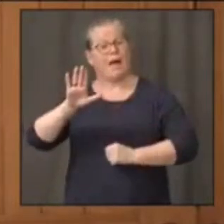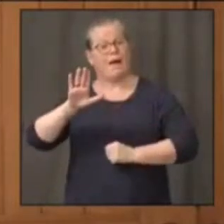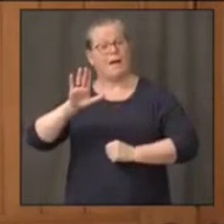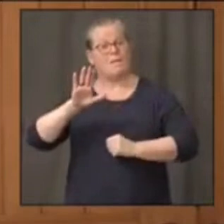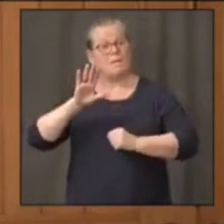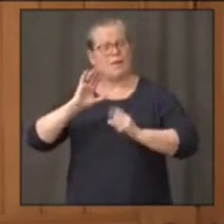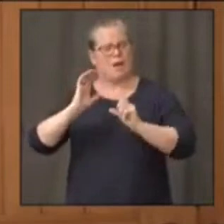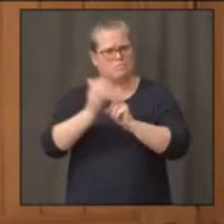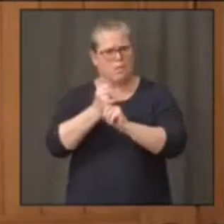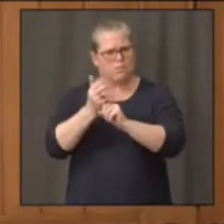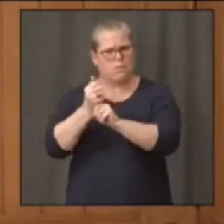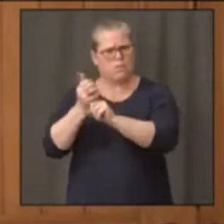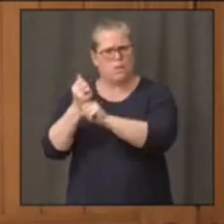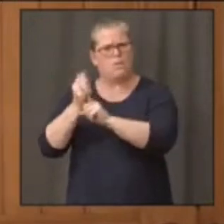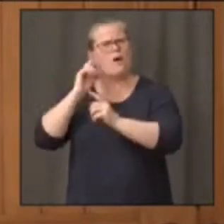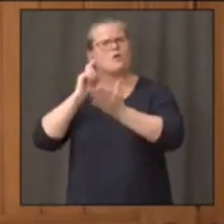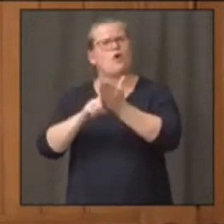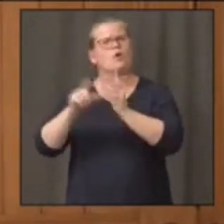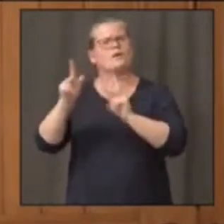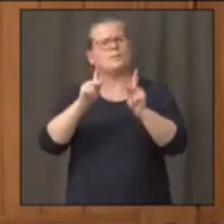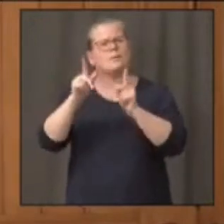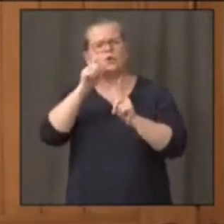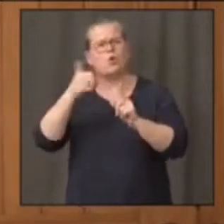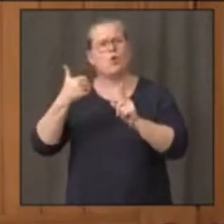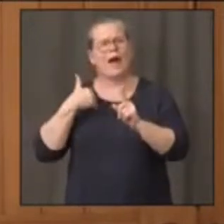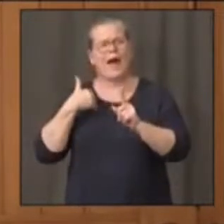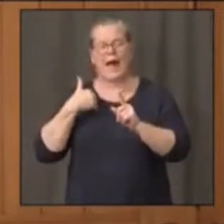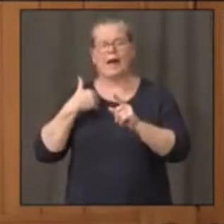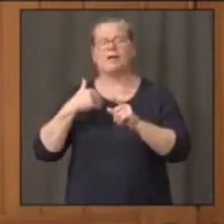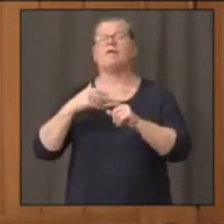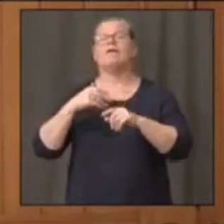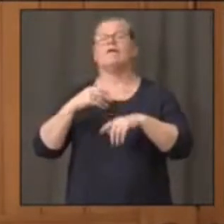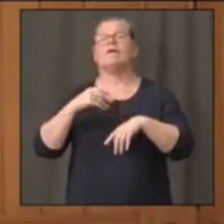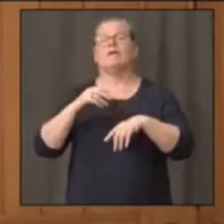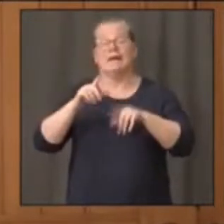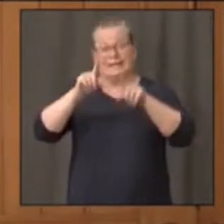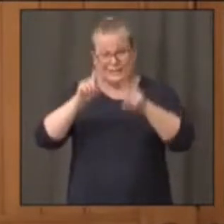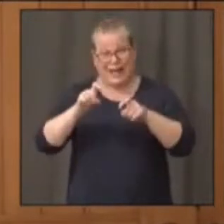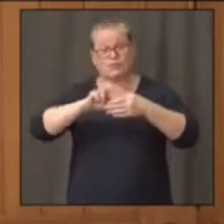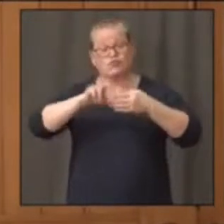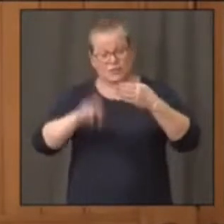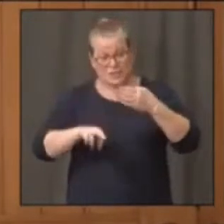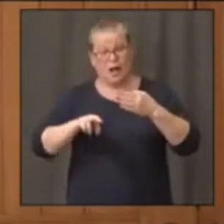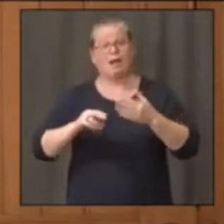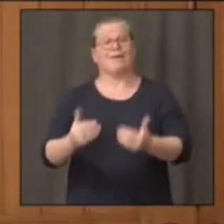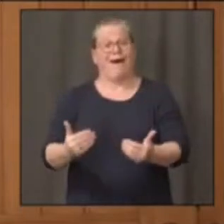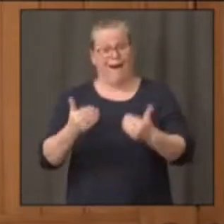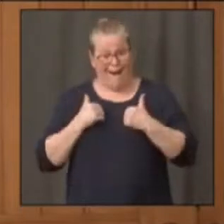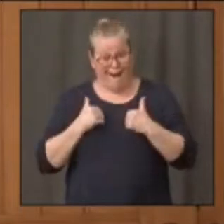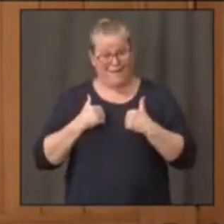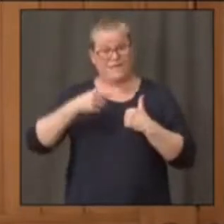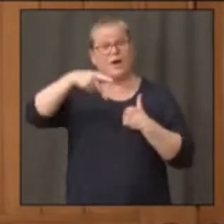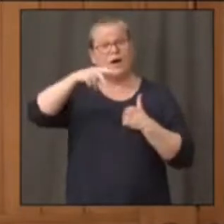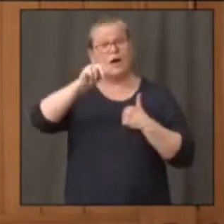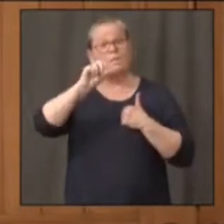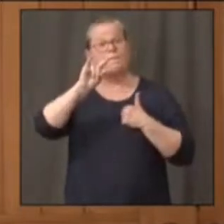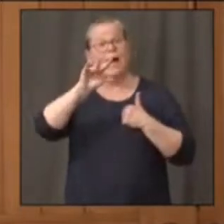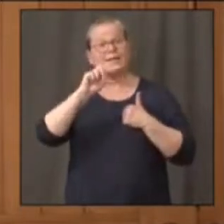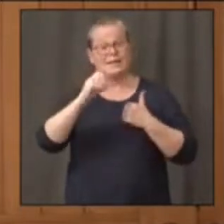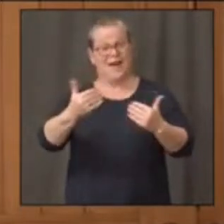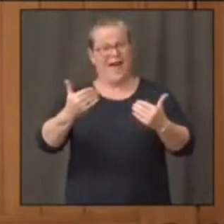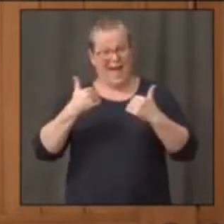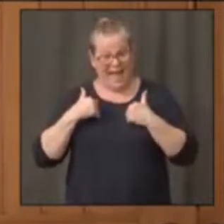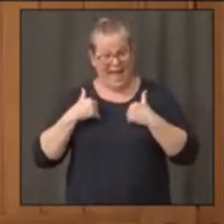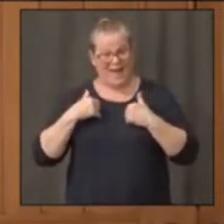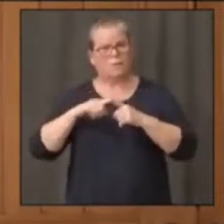people who tested positive but were actually not positive with coronavirus, out of about 2,200 tests performed on a certain instrument